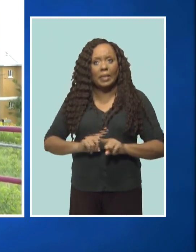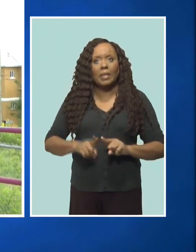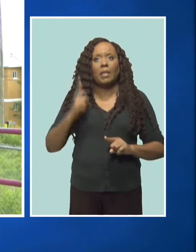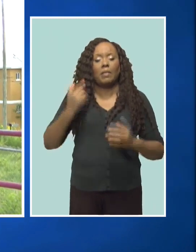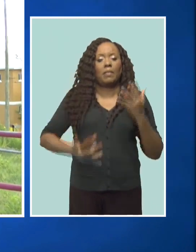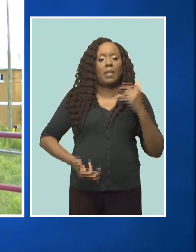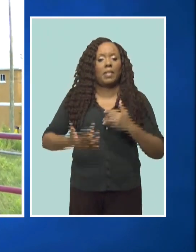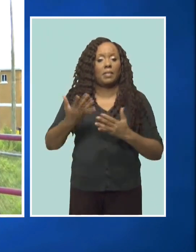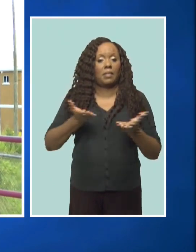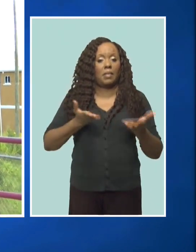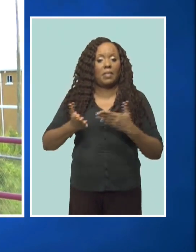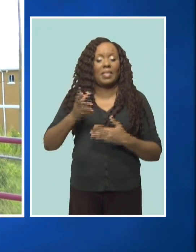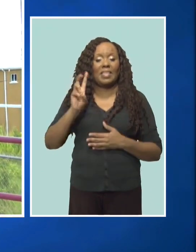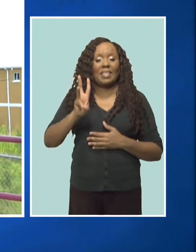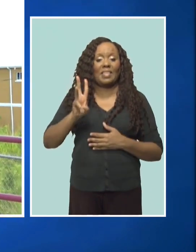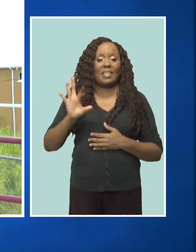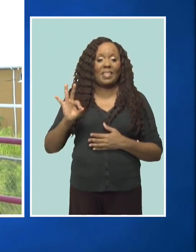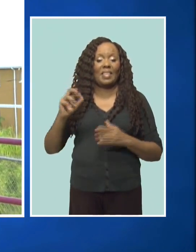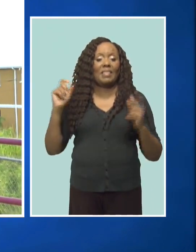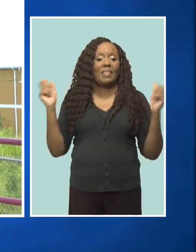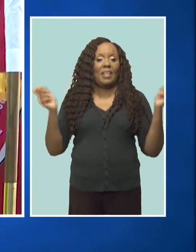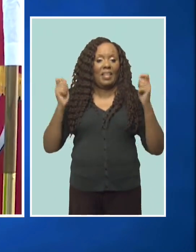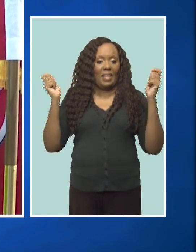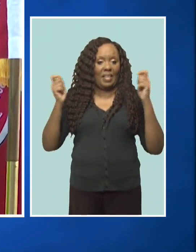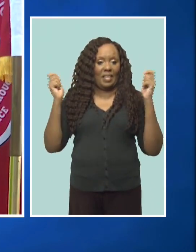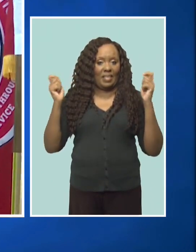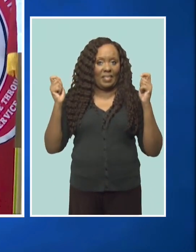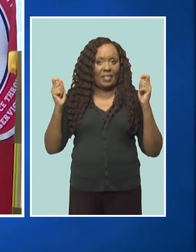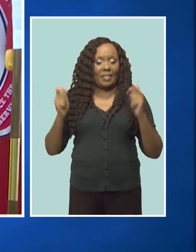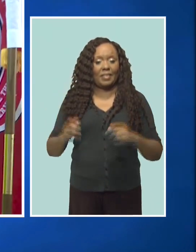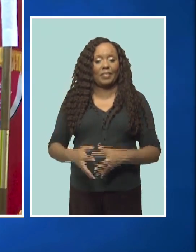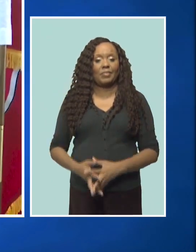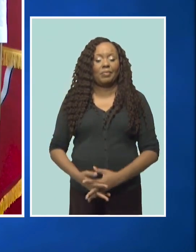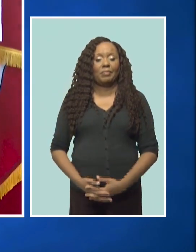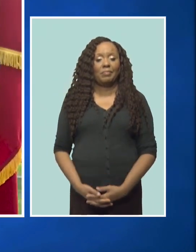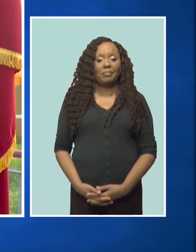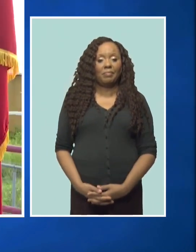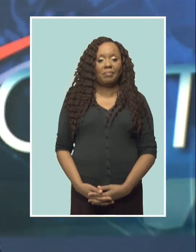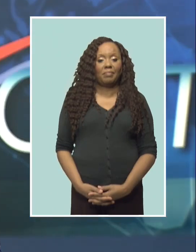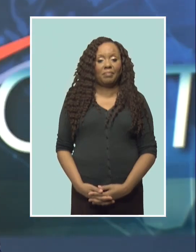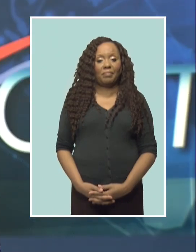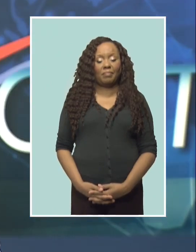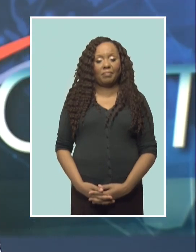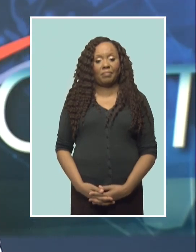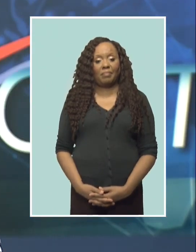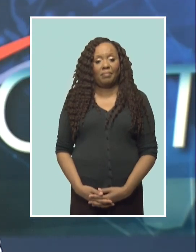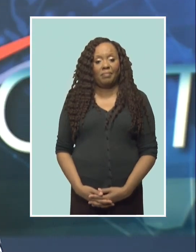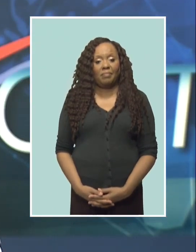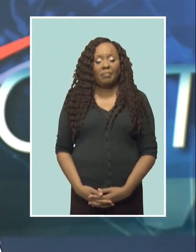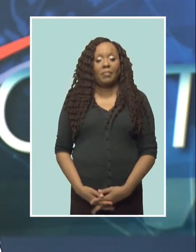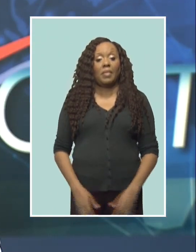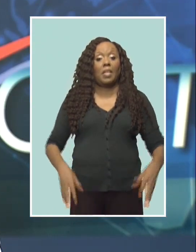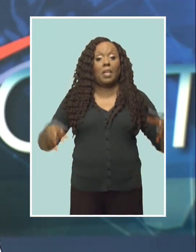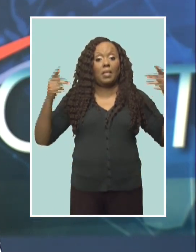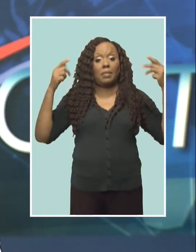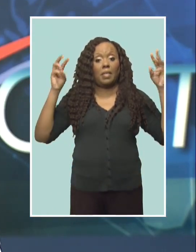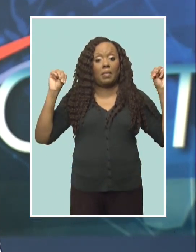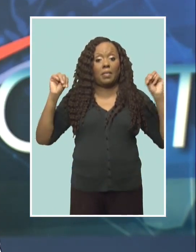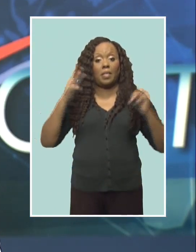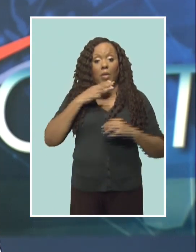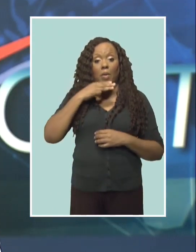Service's 69th anniversary. Kishmar St-Gis, CBC News. Prime Minister